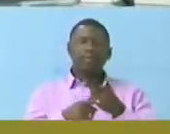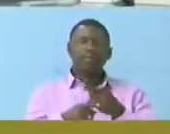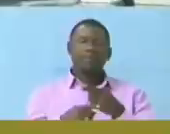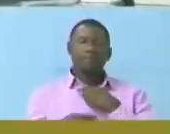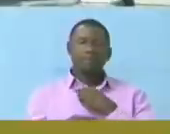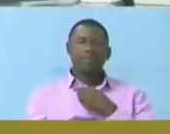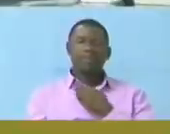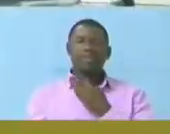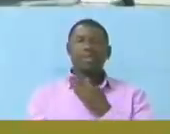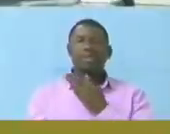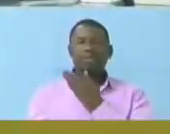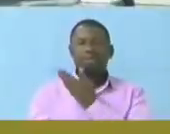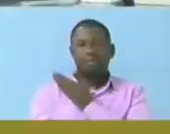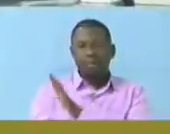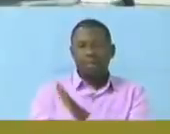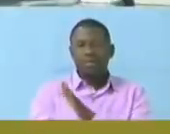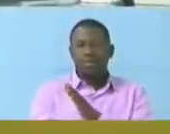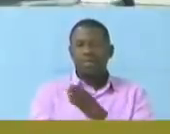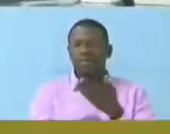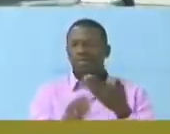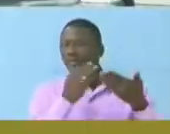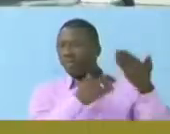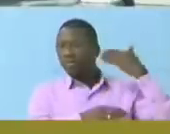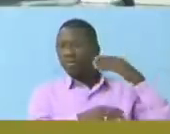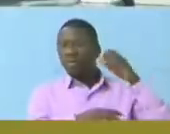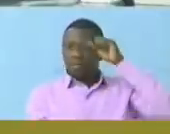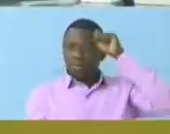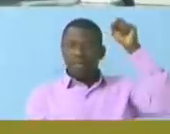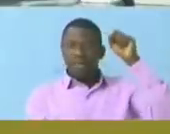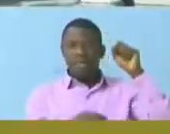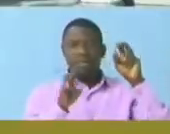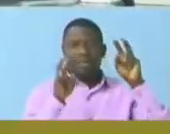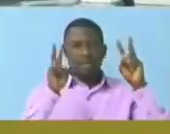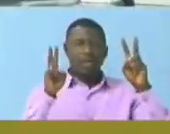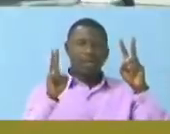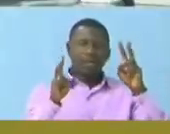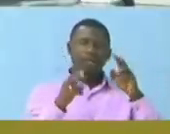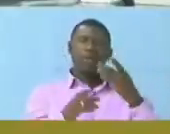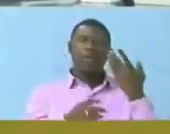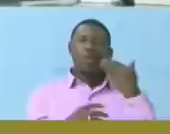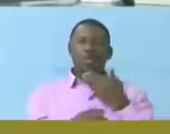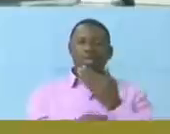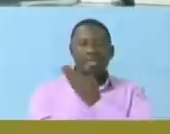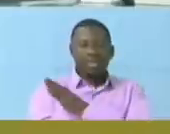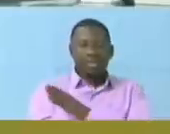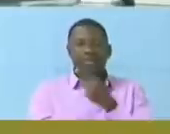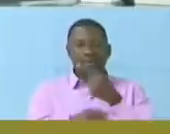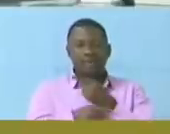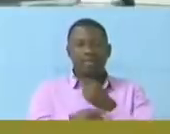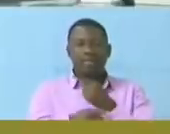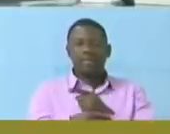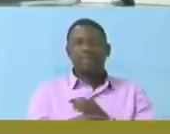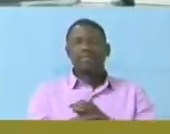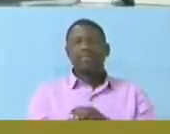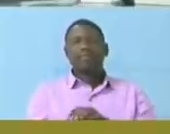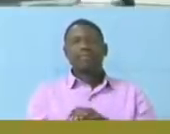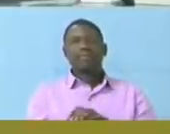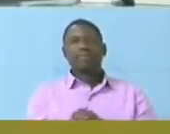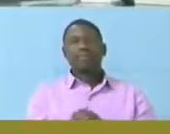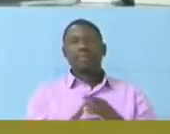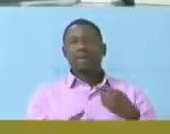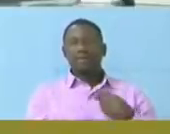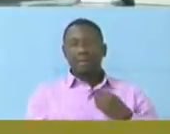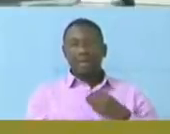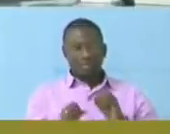the departure of the former president. Anim fanang bring member president yala jam nun bra botajang doron.